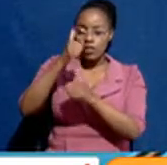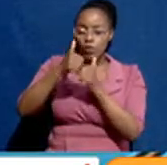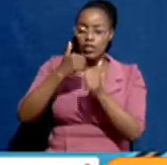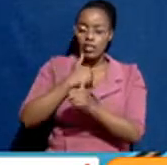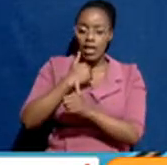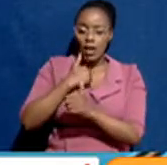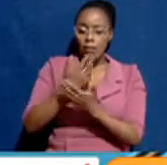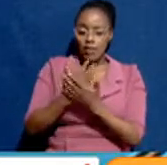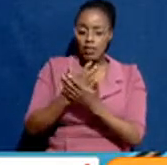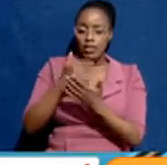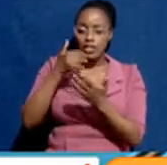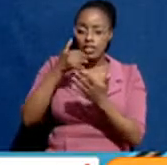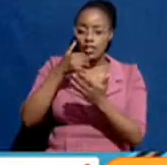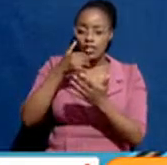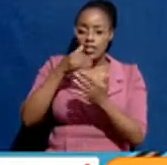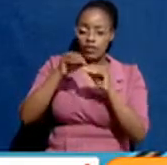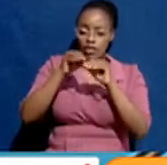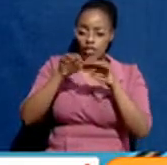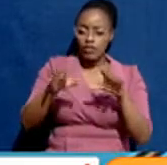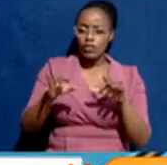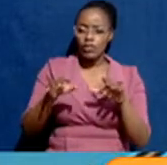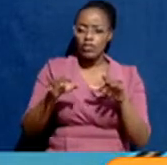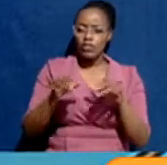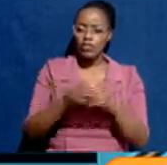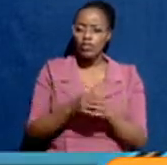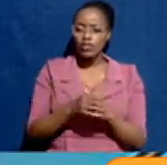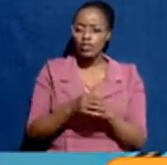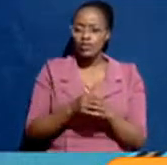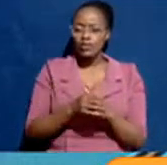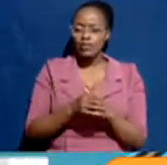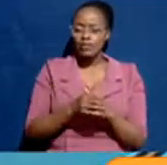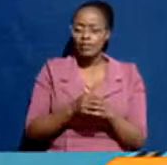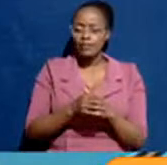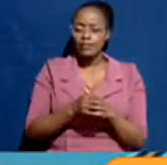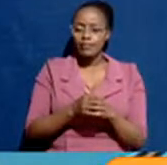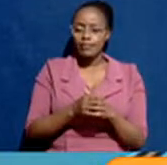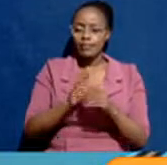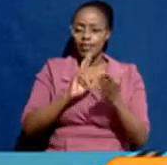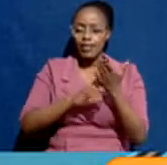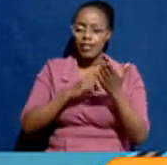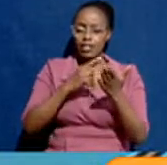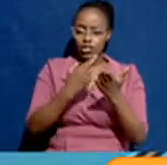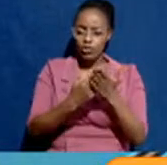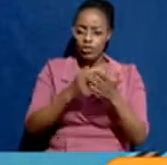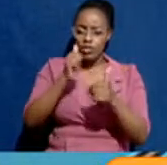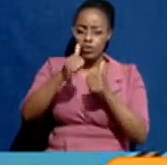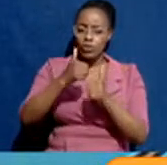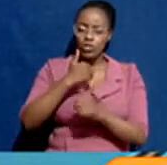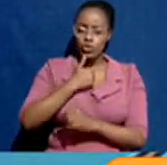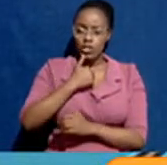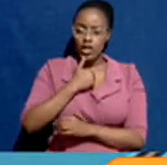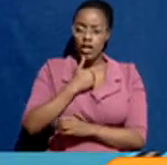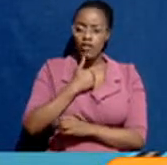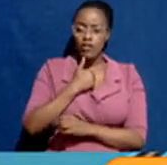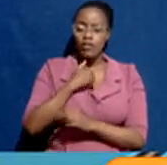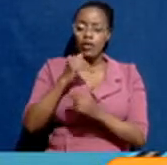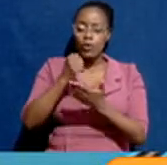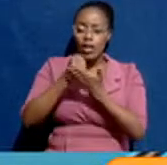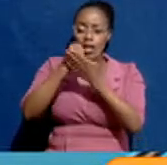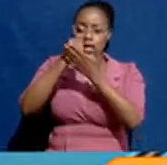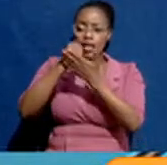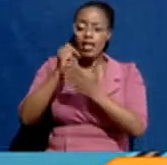devolved, but they have not been accompanied by the resources to enable us